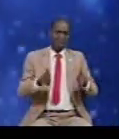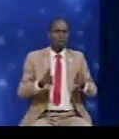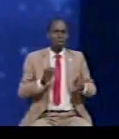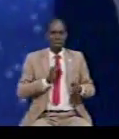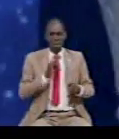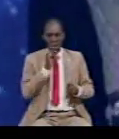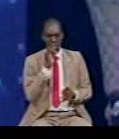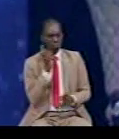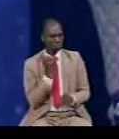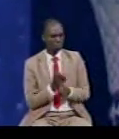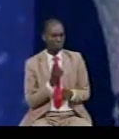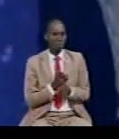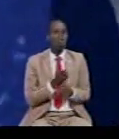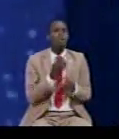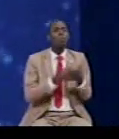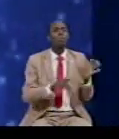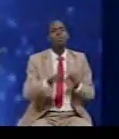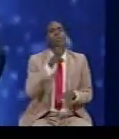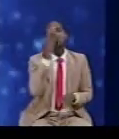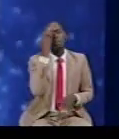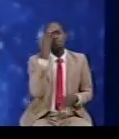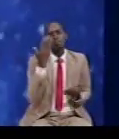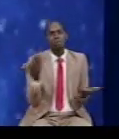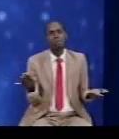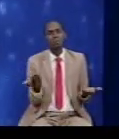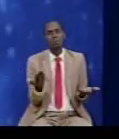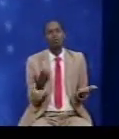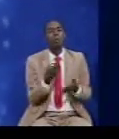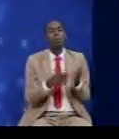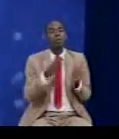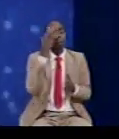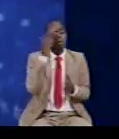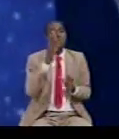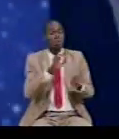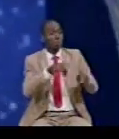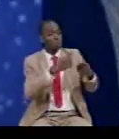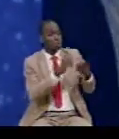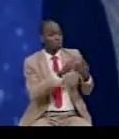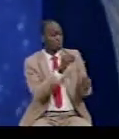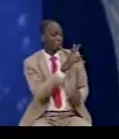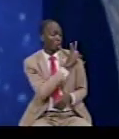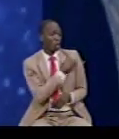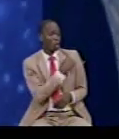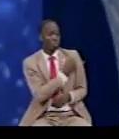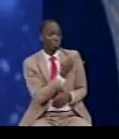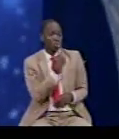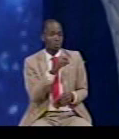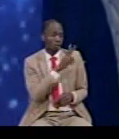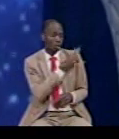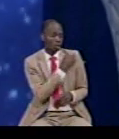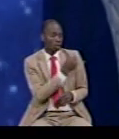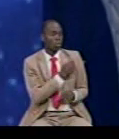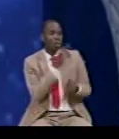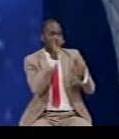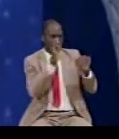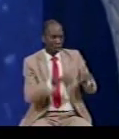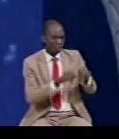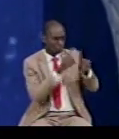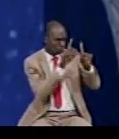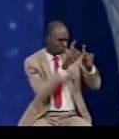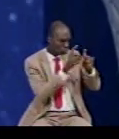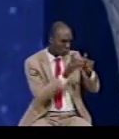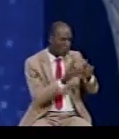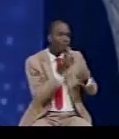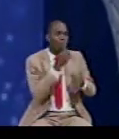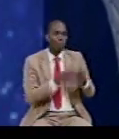do you know? What do you know? Even if you go to the hospital, the x-ray can see what you cannot see. What